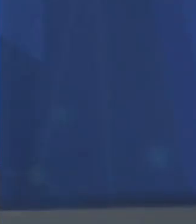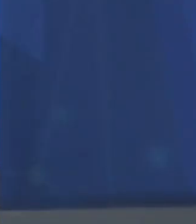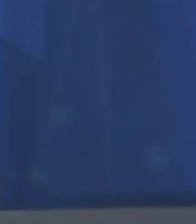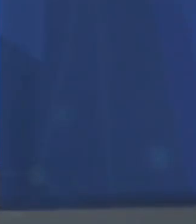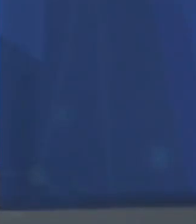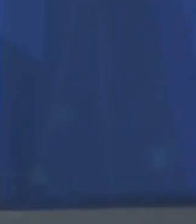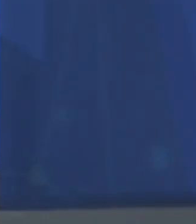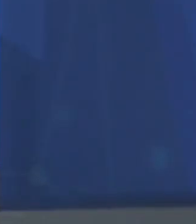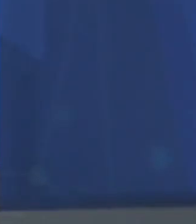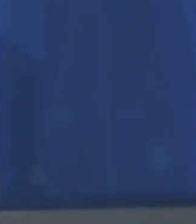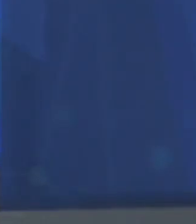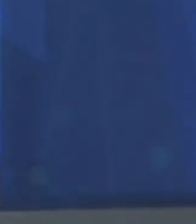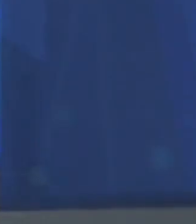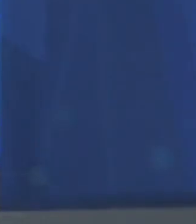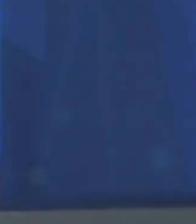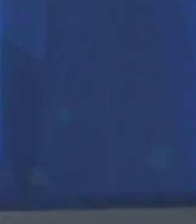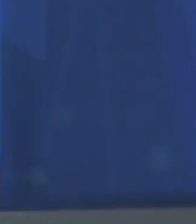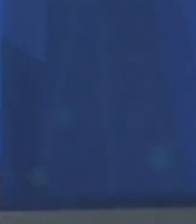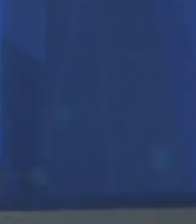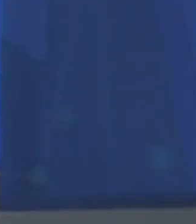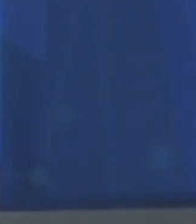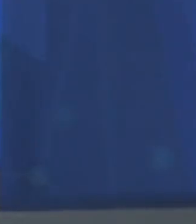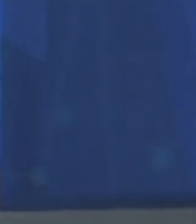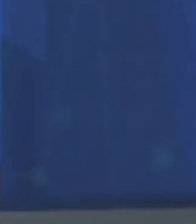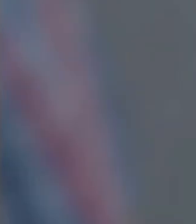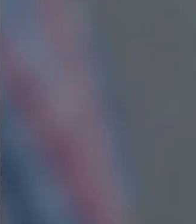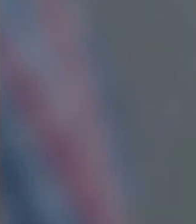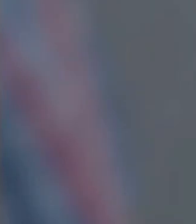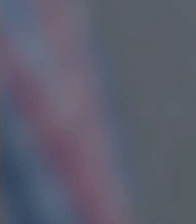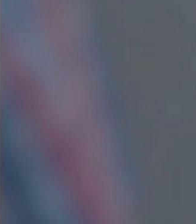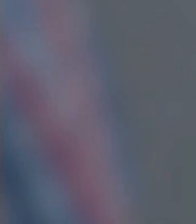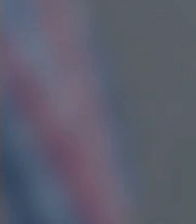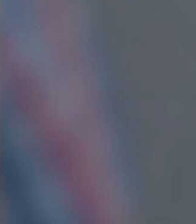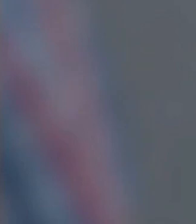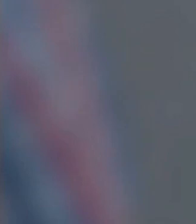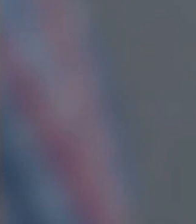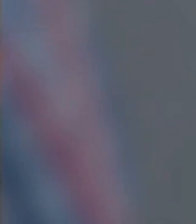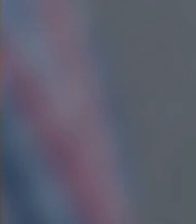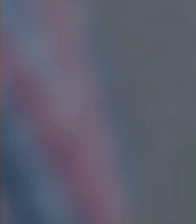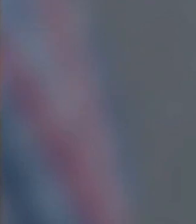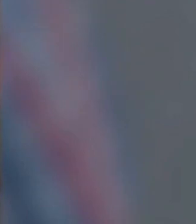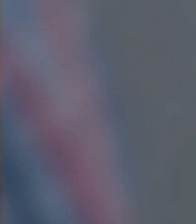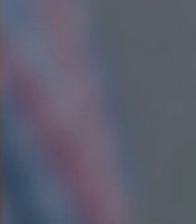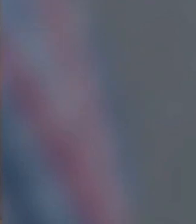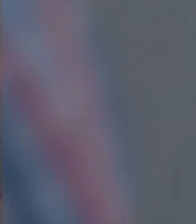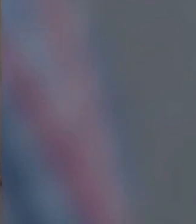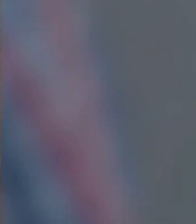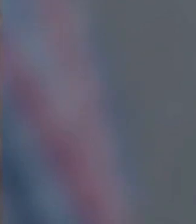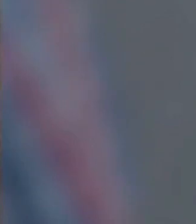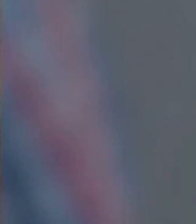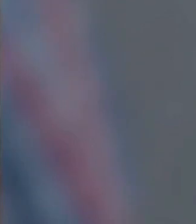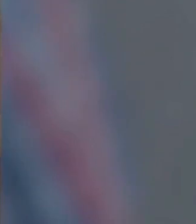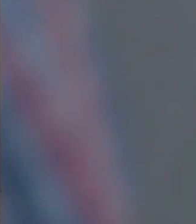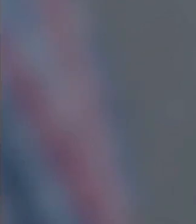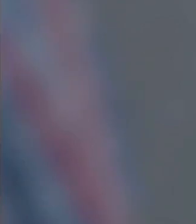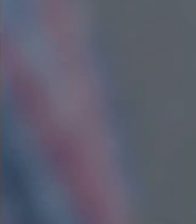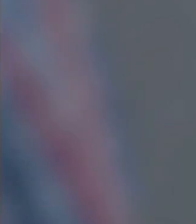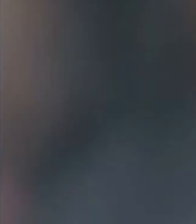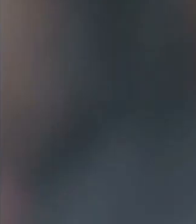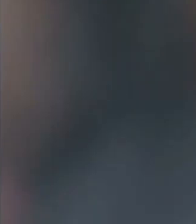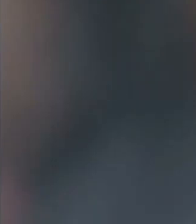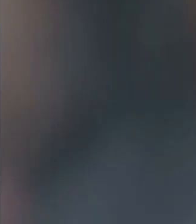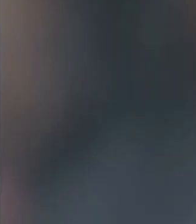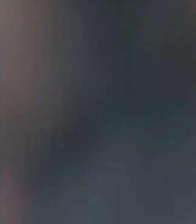Willie Monteng, who was on a home-based care ventilator, struggled to breathe and was later declared brain